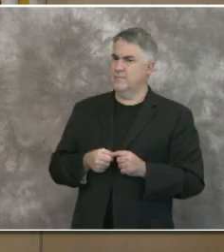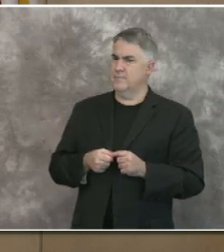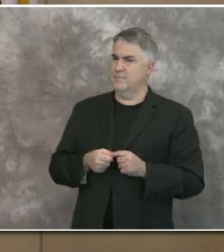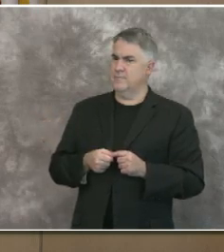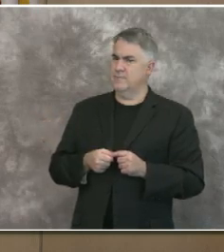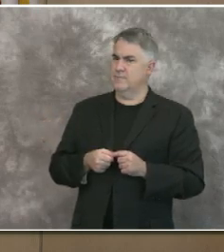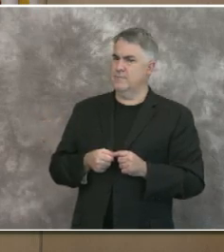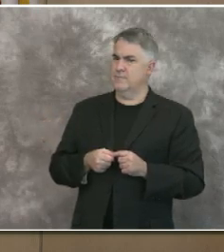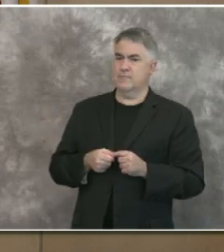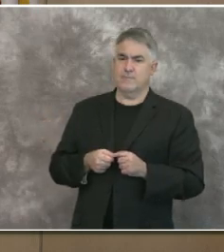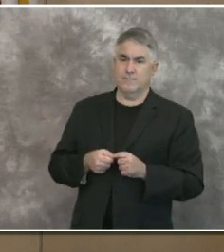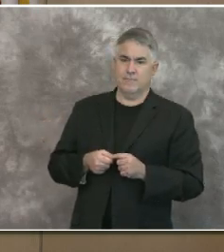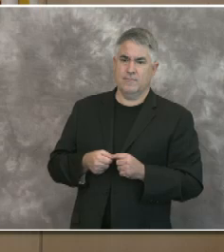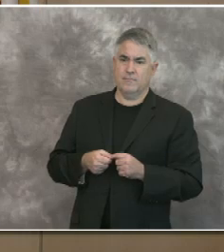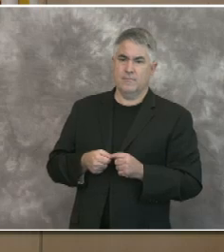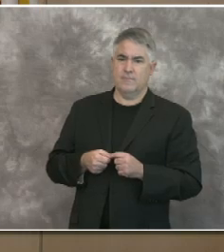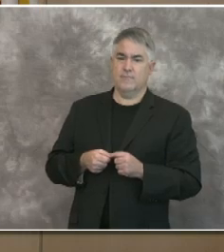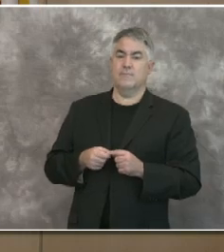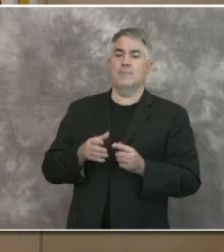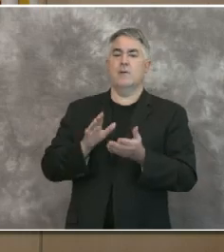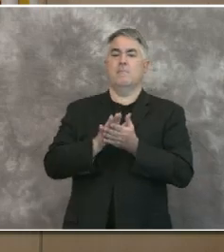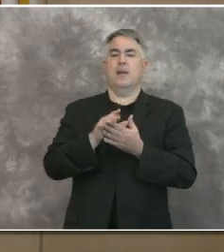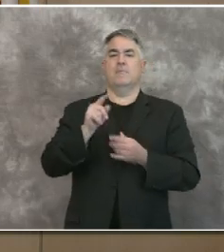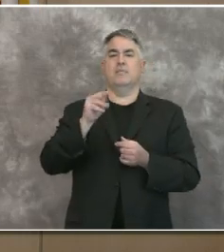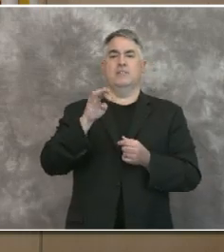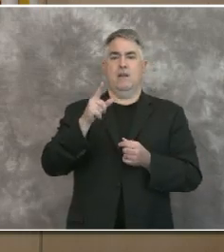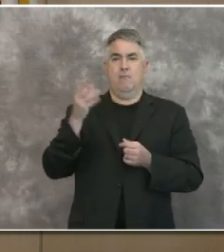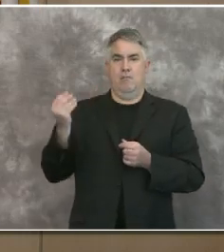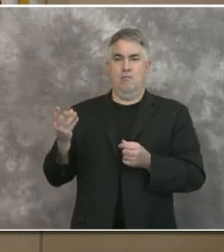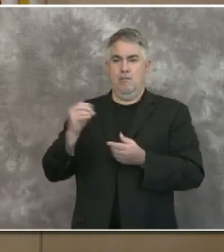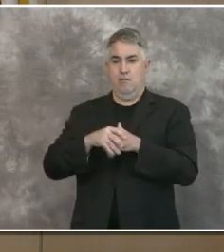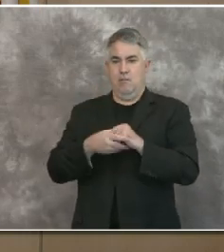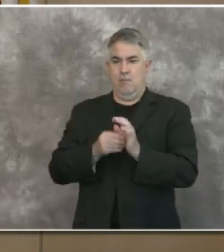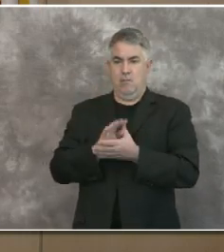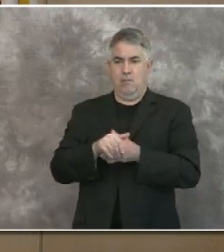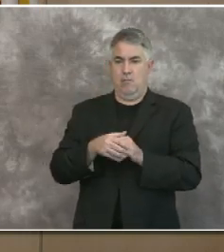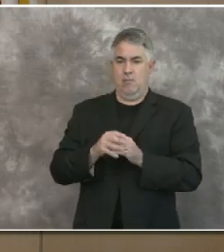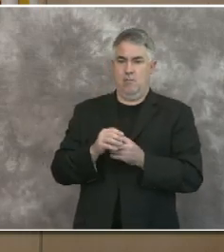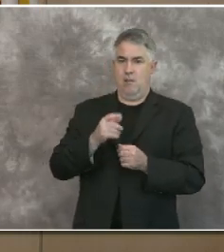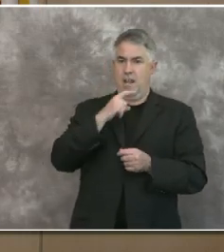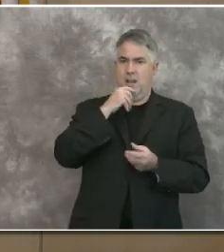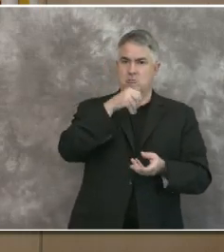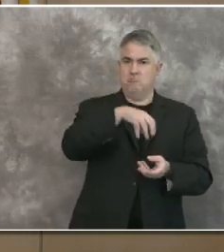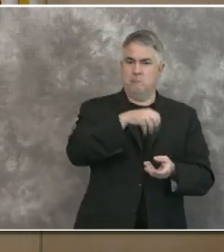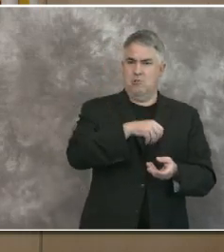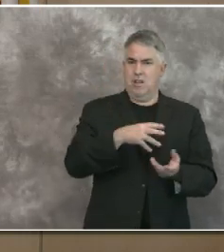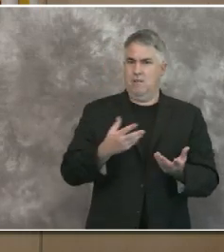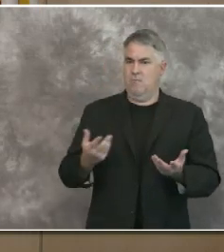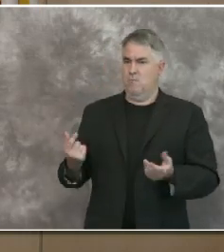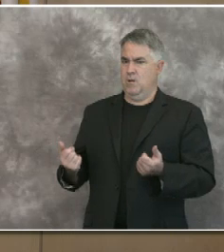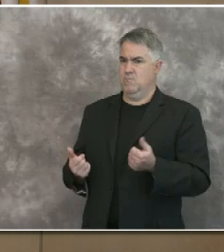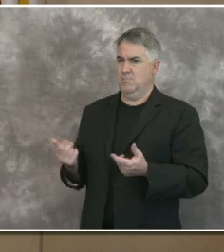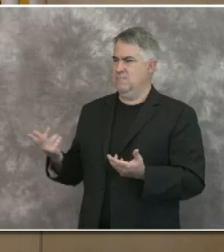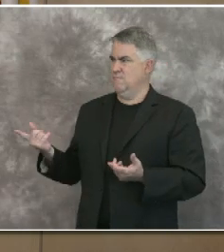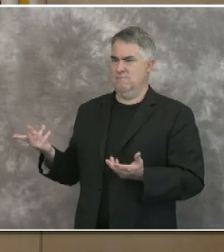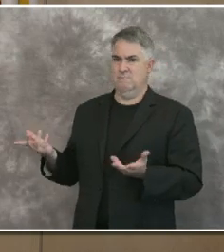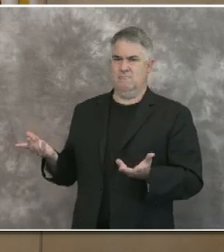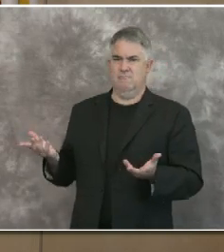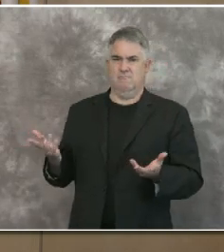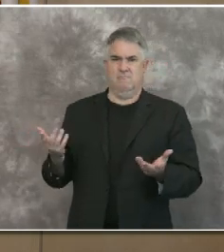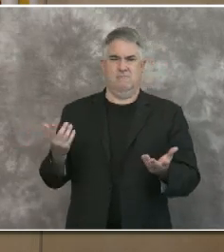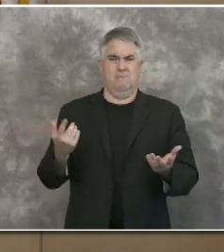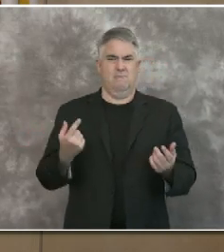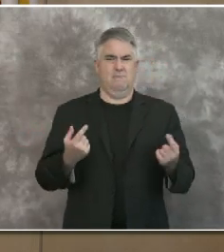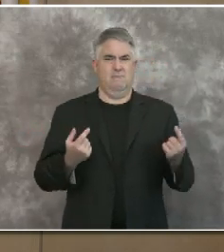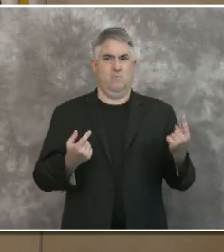instead of dryers, certain amount of people allowed in at each, at a time. Well, usually only, if it's a single bathroom, only